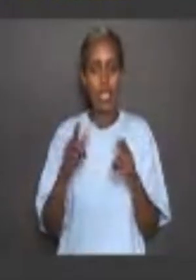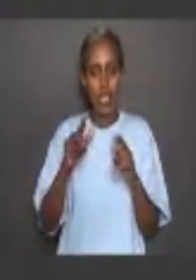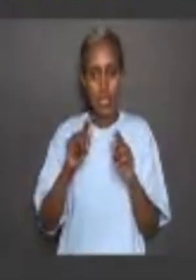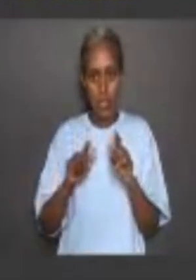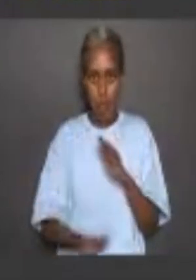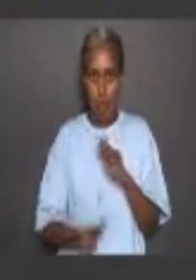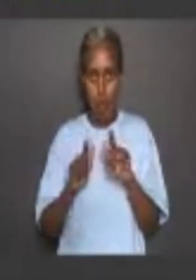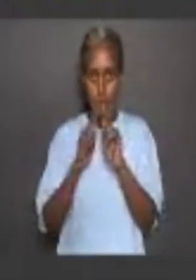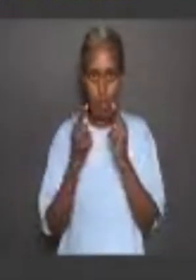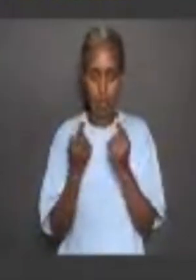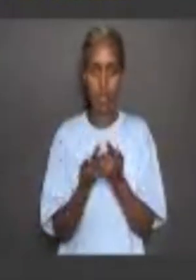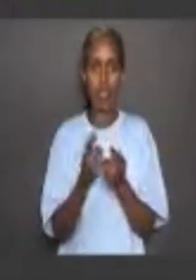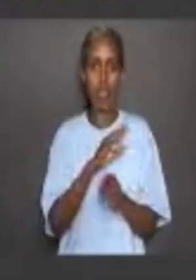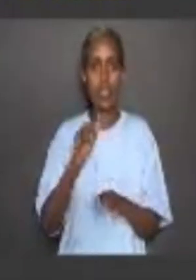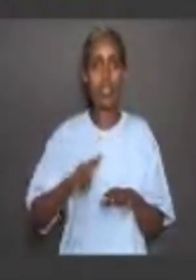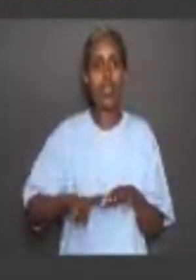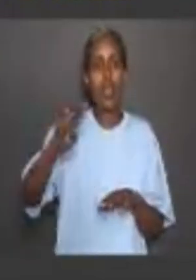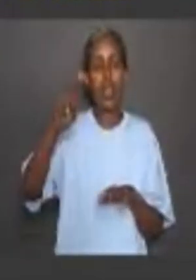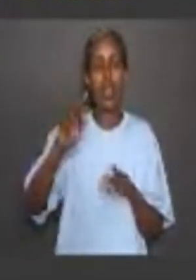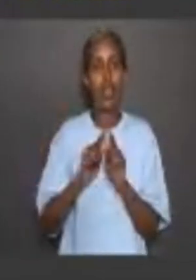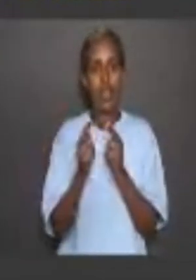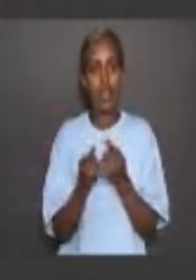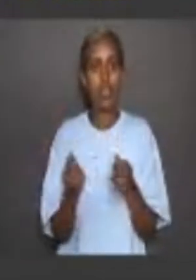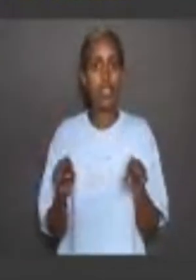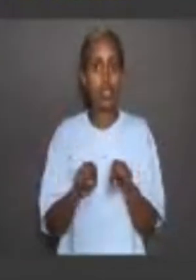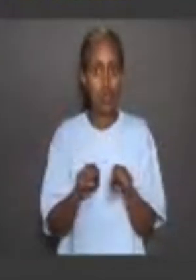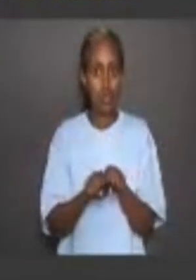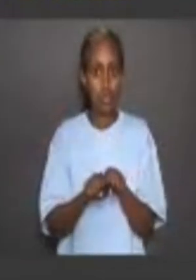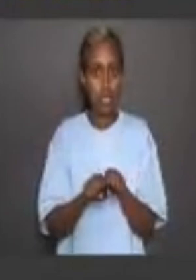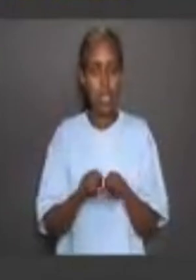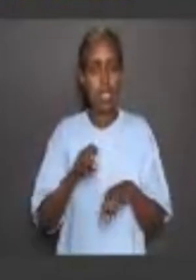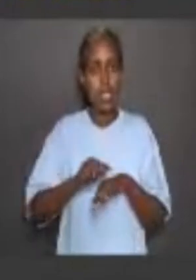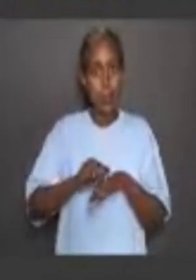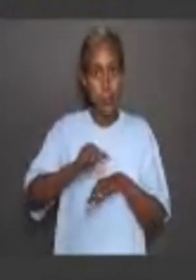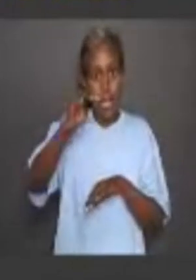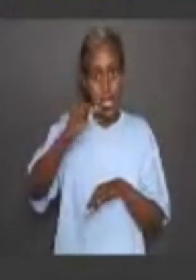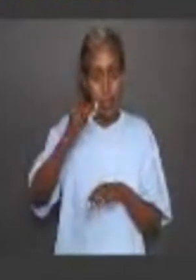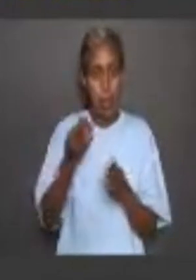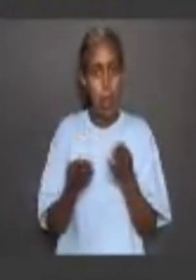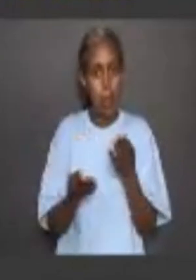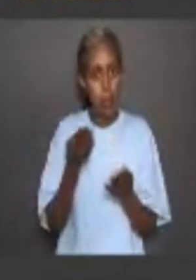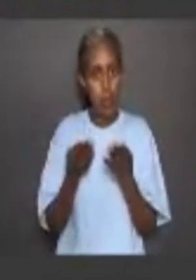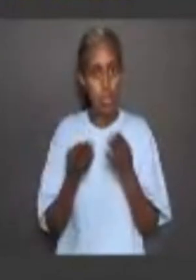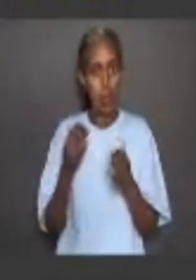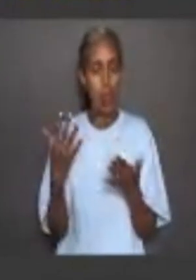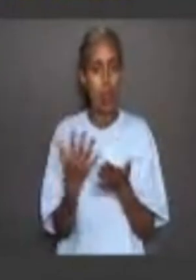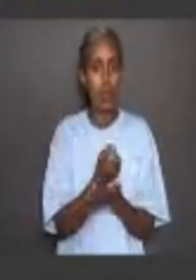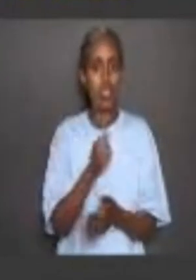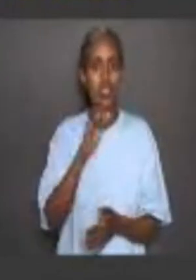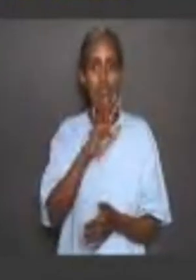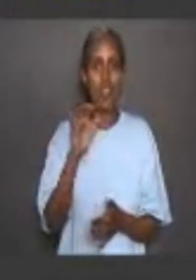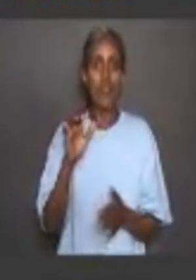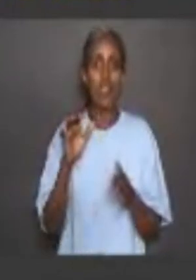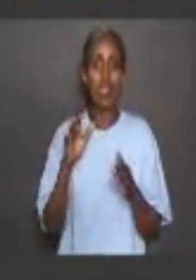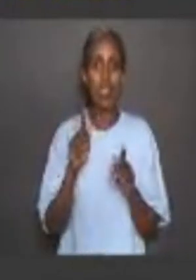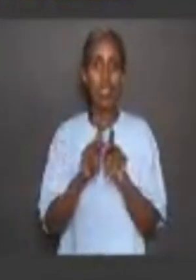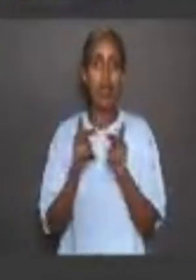shoes. The maximum possible production is 500 pairs of